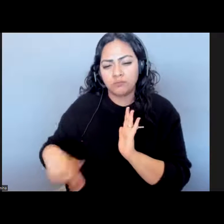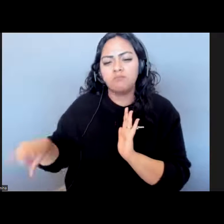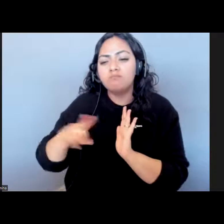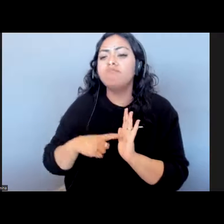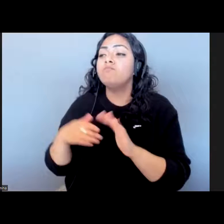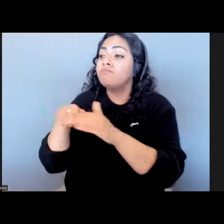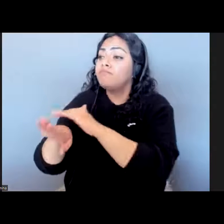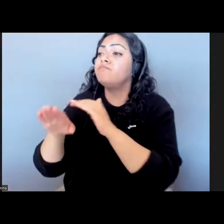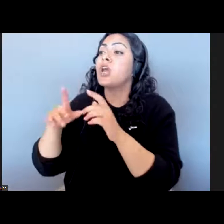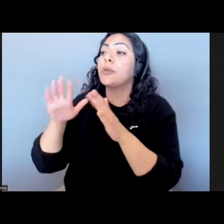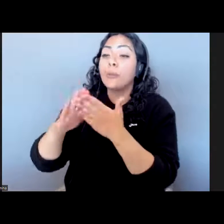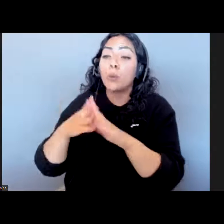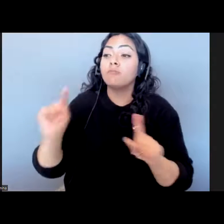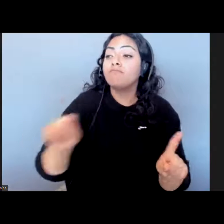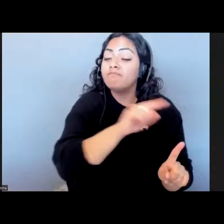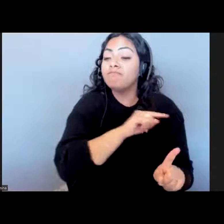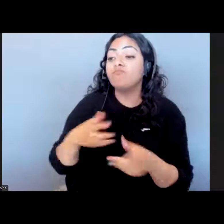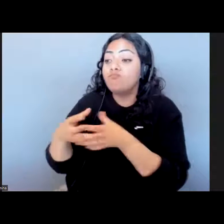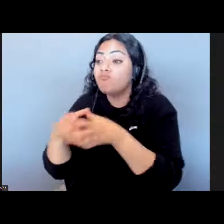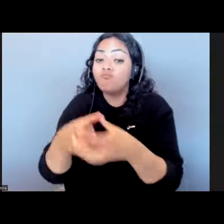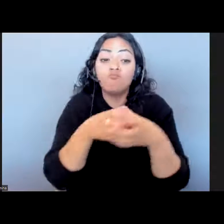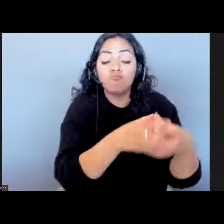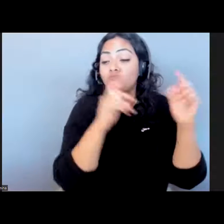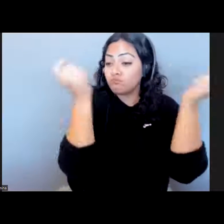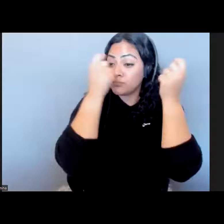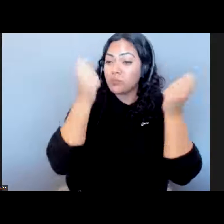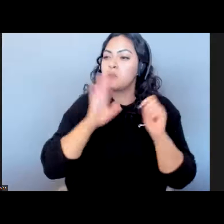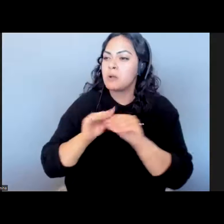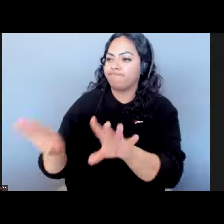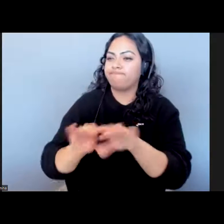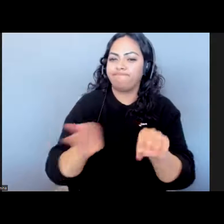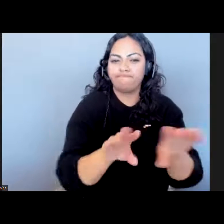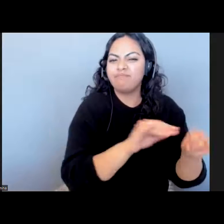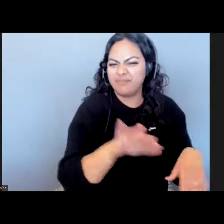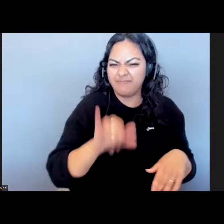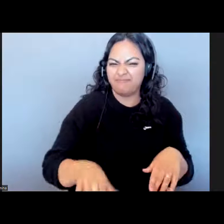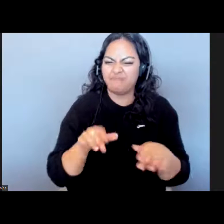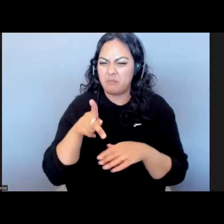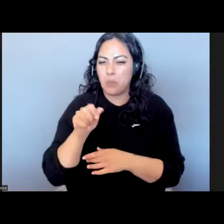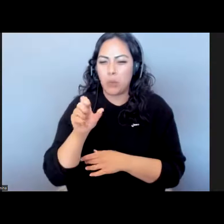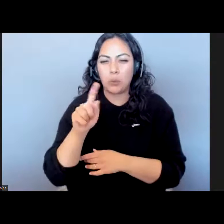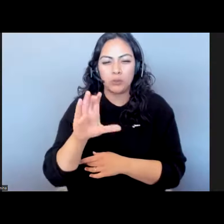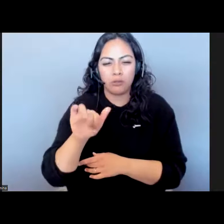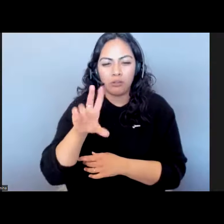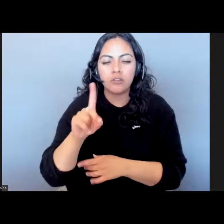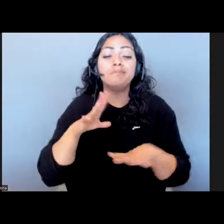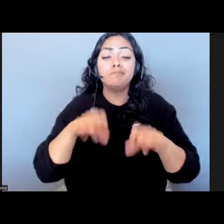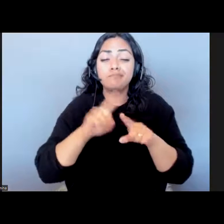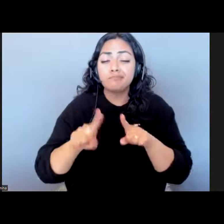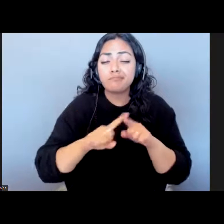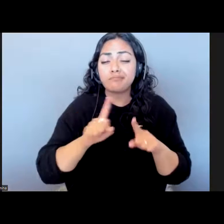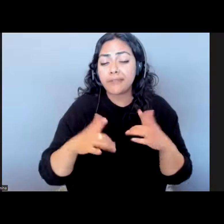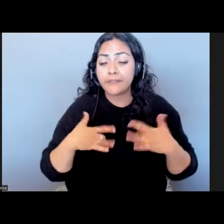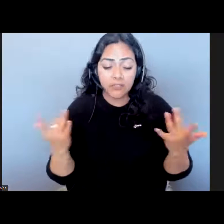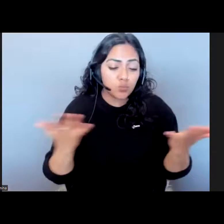community celebrating. So some of the projects that we'll be having in our schools are obviously picnics with our seniors, along with many cards and visits